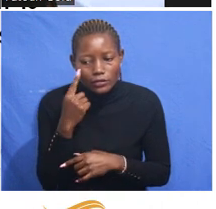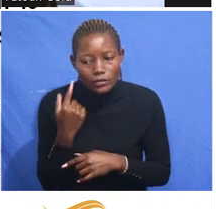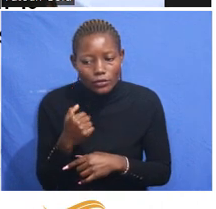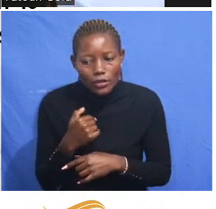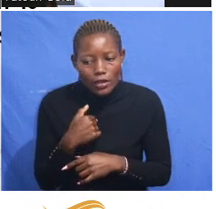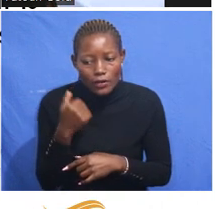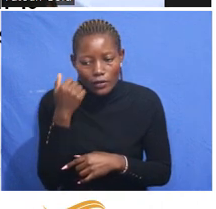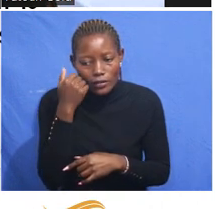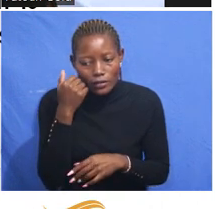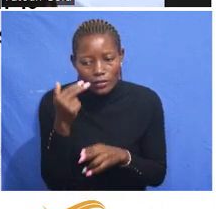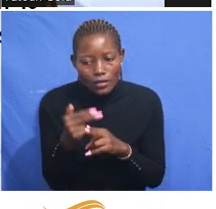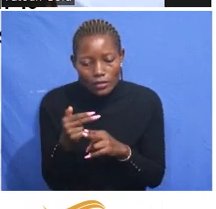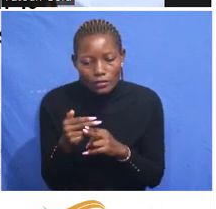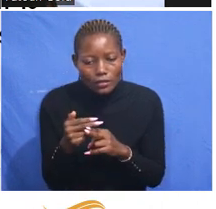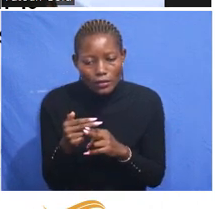called